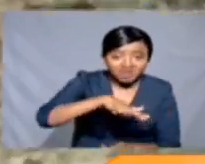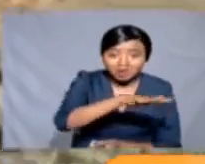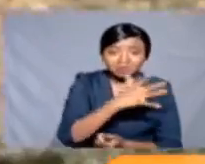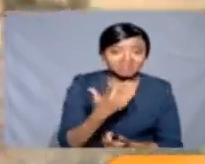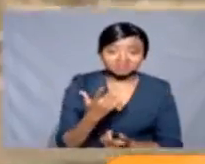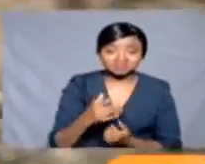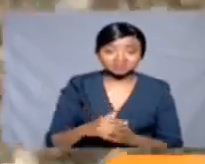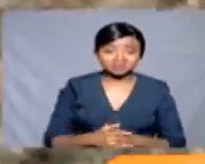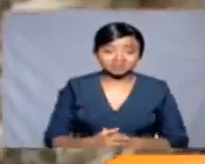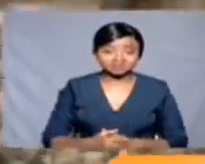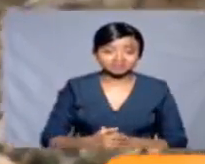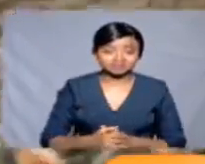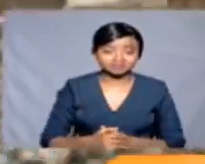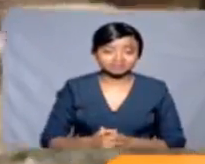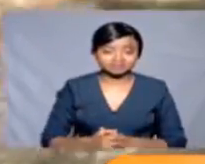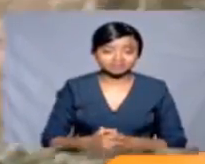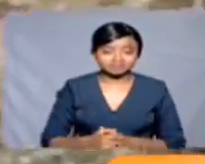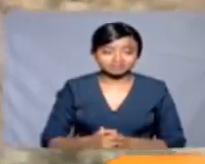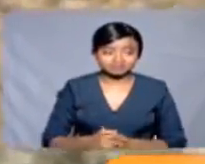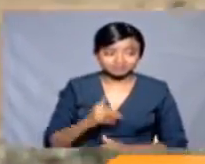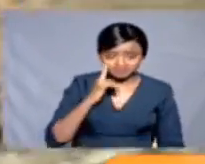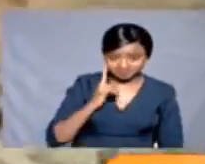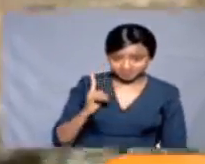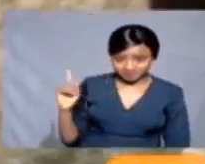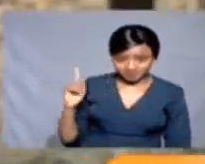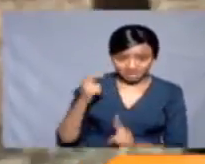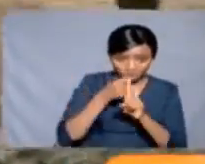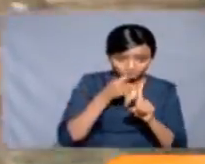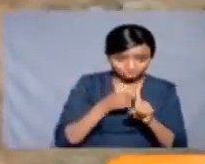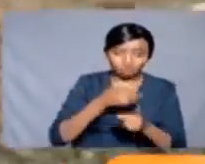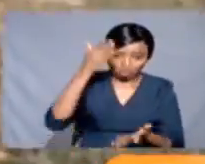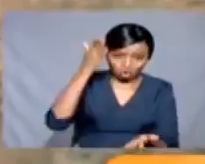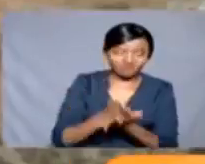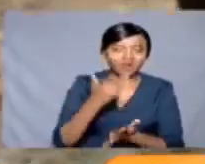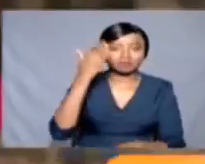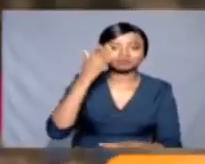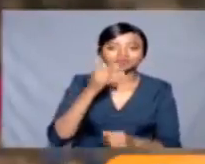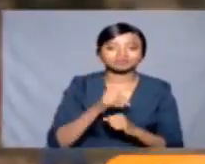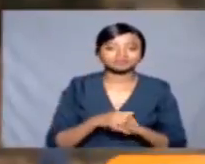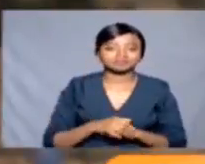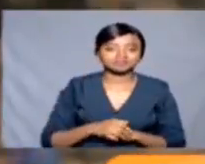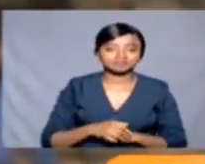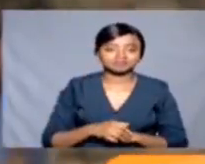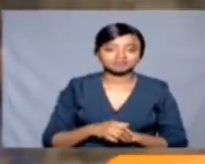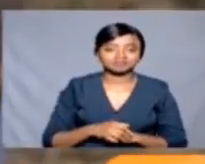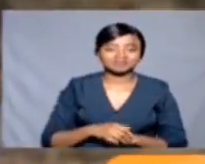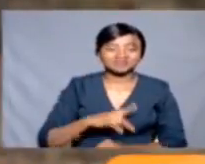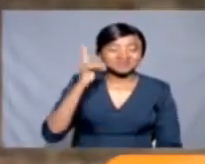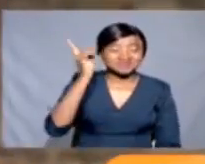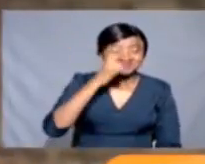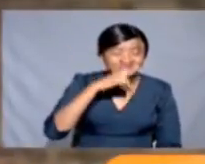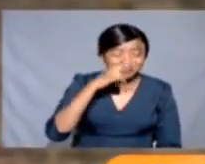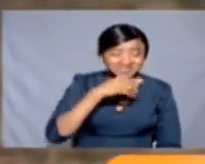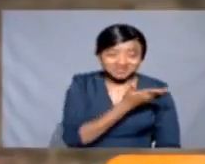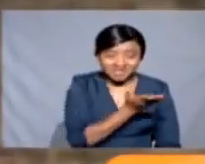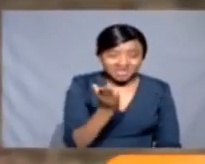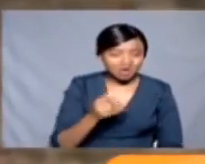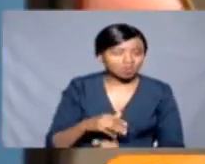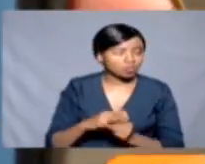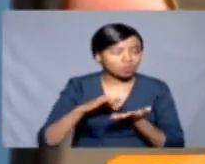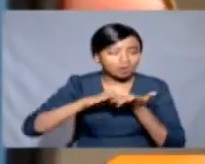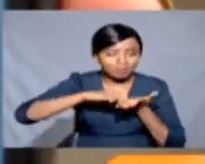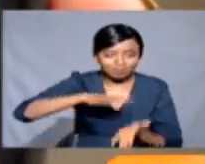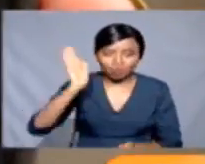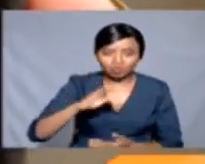stayed. The digital center gadget confirms just that. The level of pollution is simply quite